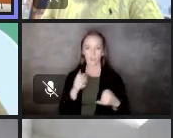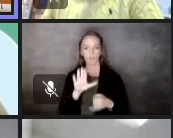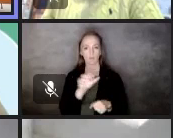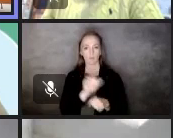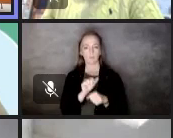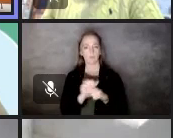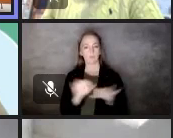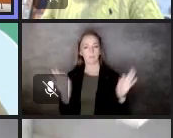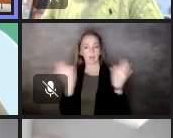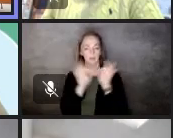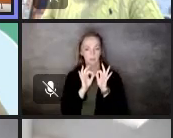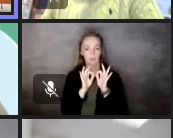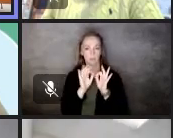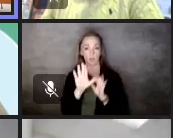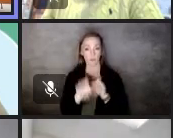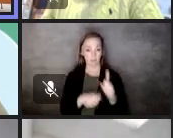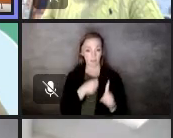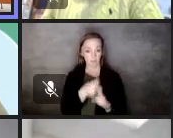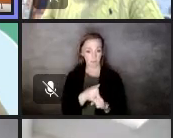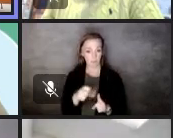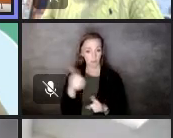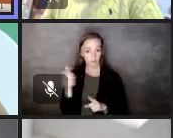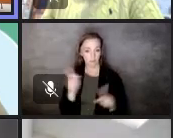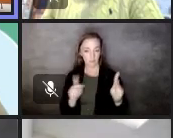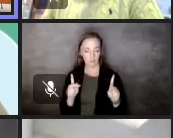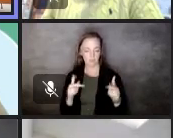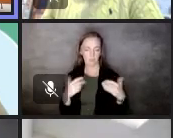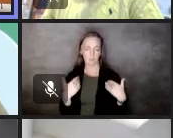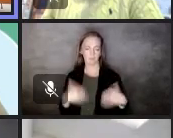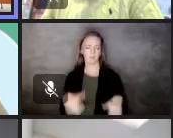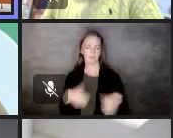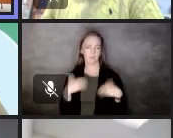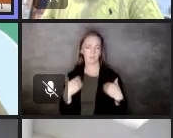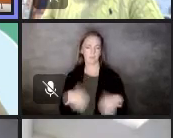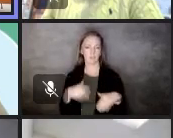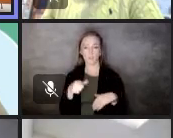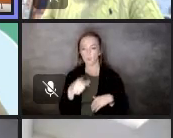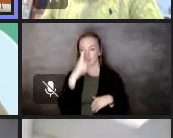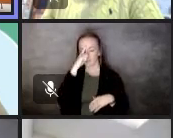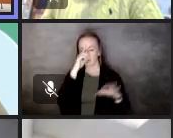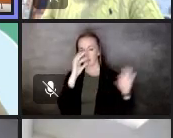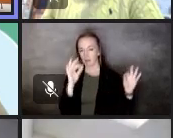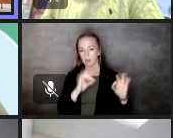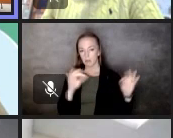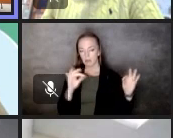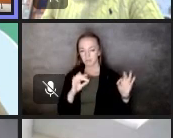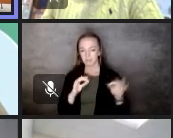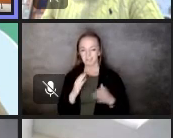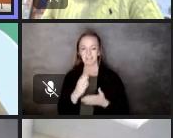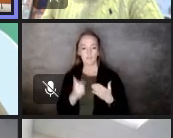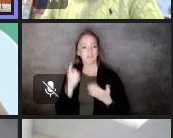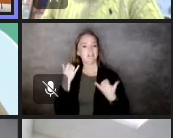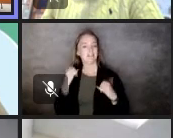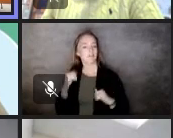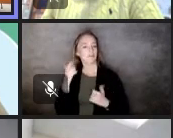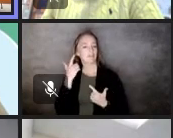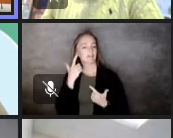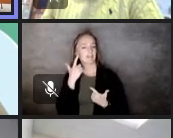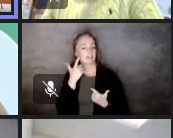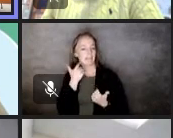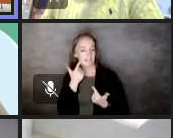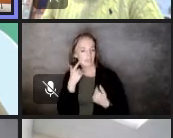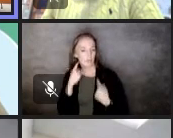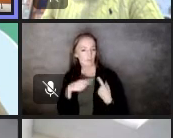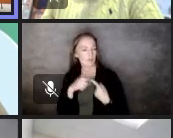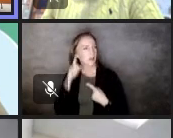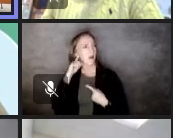your impact on other people is bigger than you think. Someone still giggles when they think of the funny thing that you said.